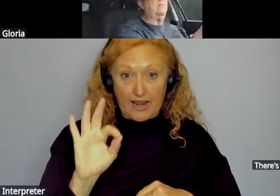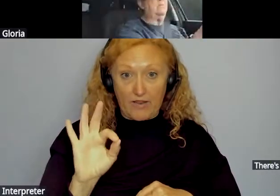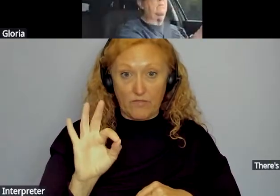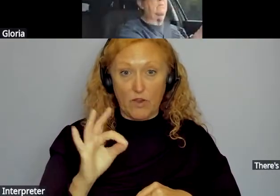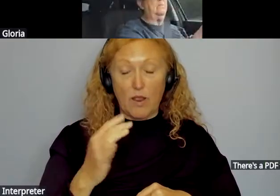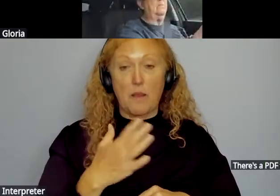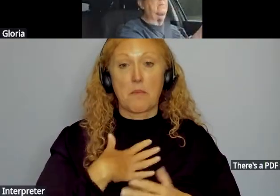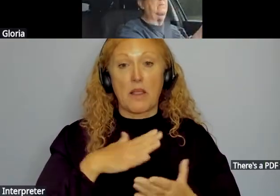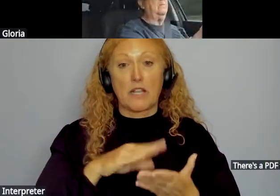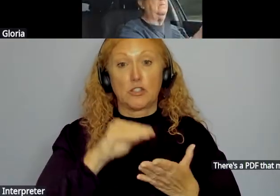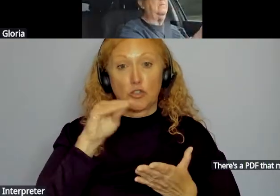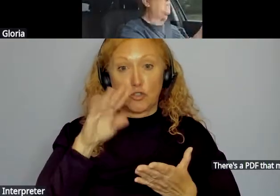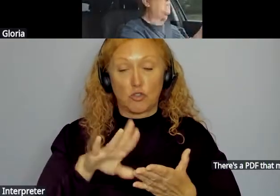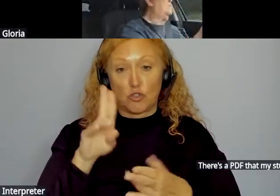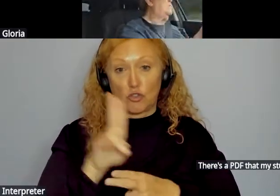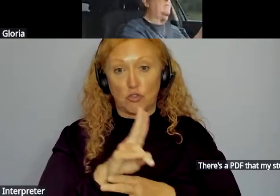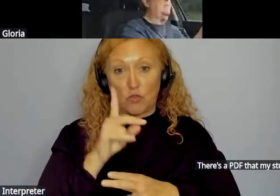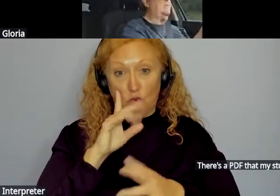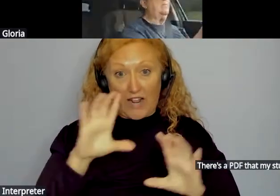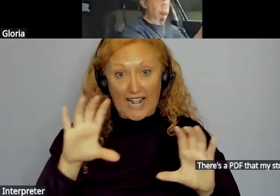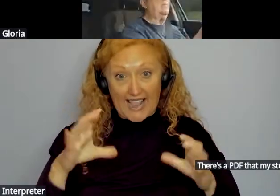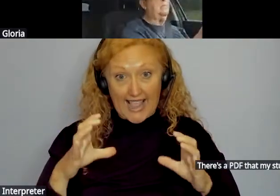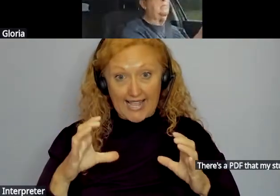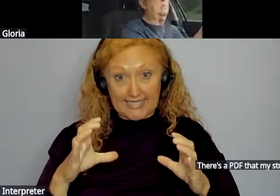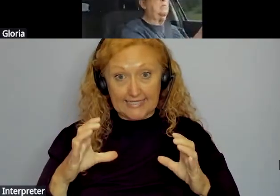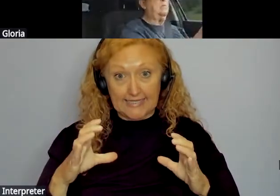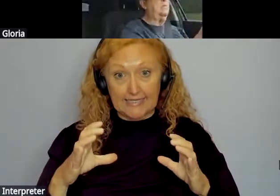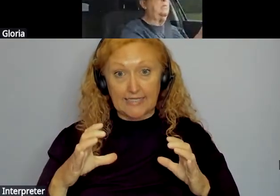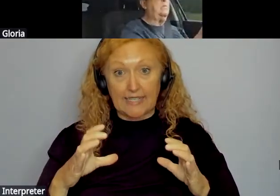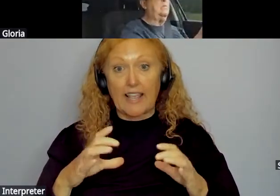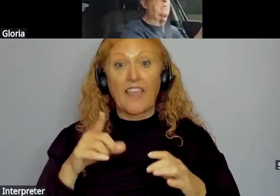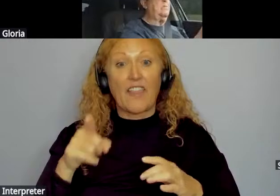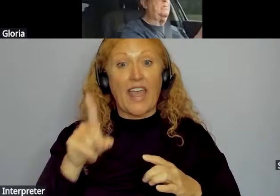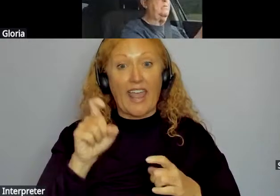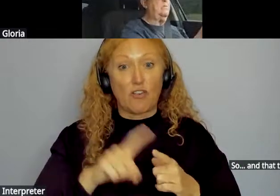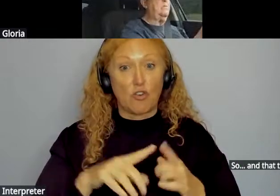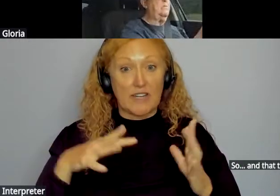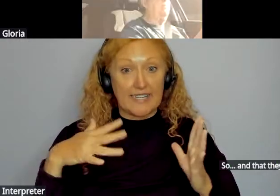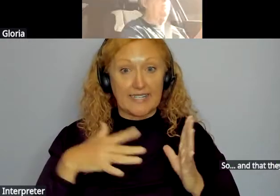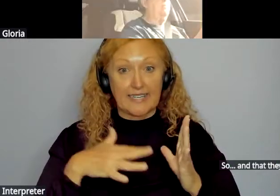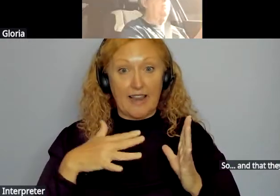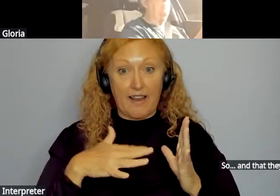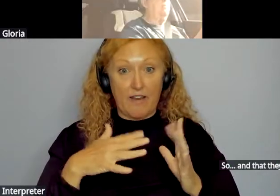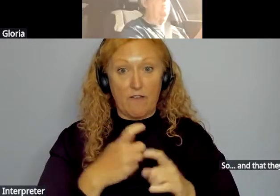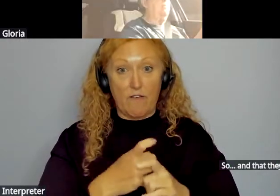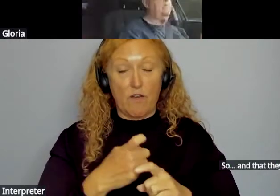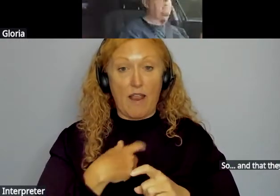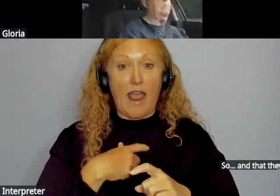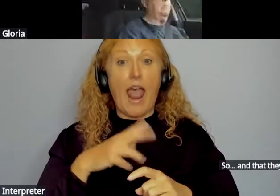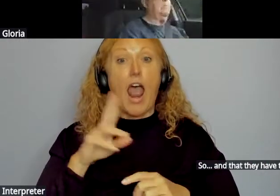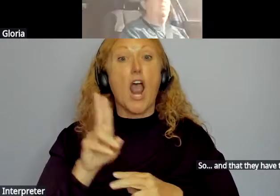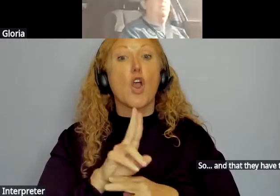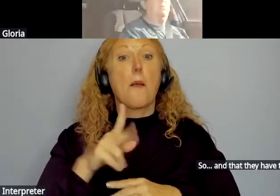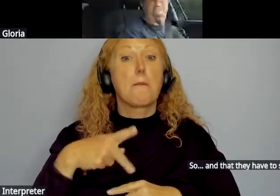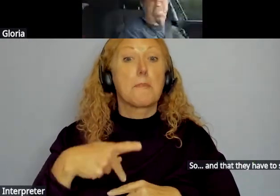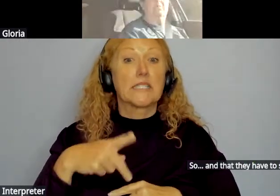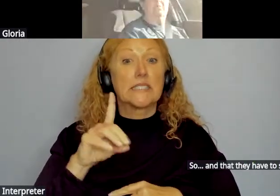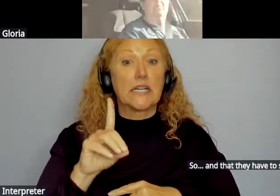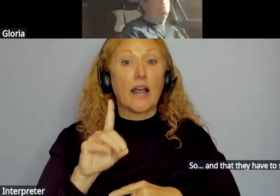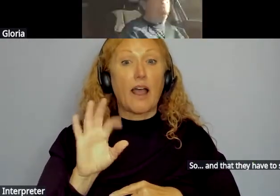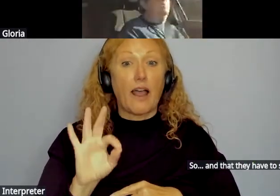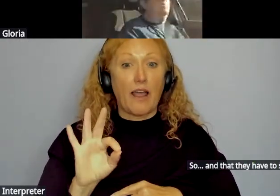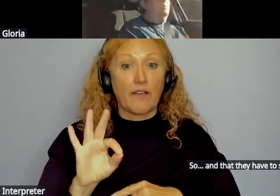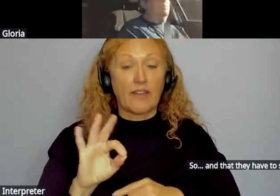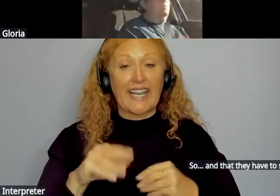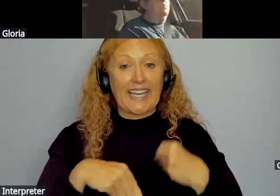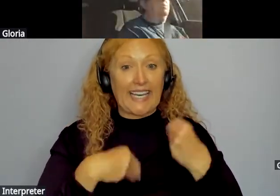students have to use for class. So, and that they have to study from. So I took that PDF, gave